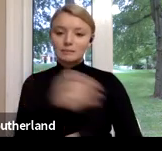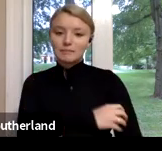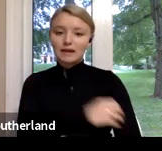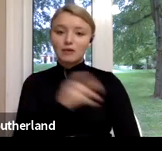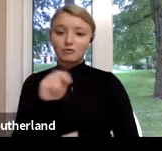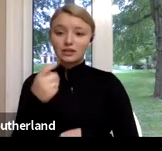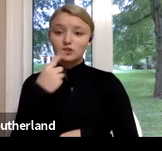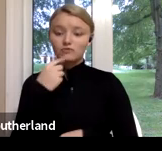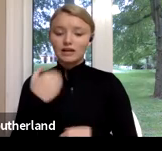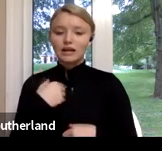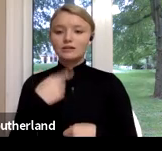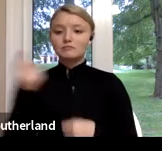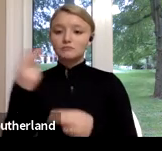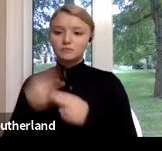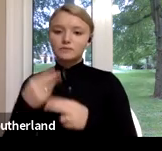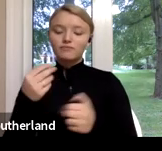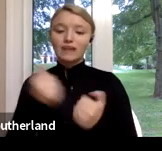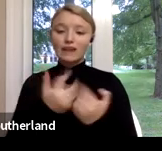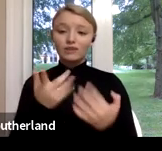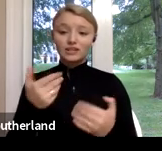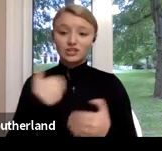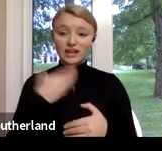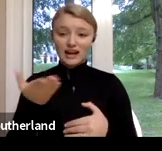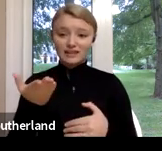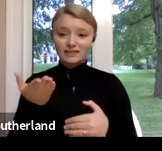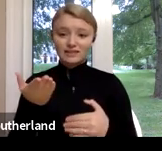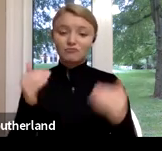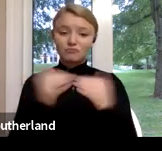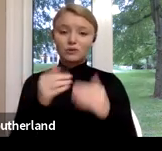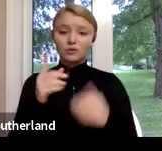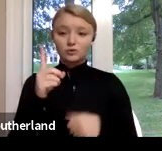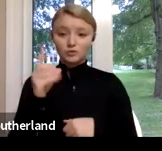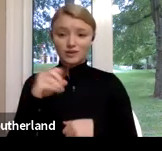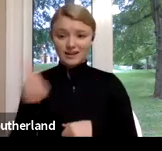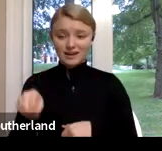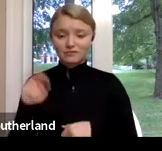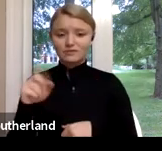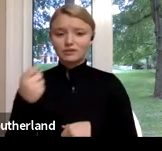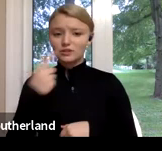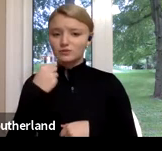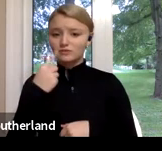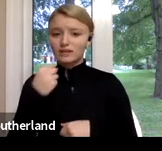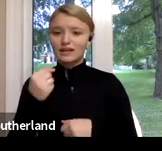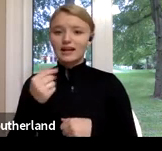got there was equivalent to 1 ounce of Ningxia Red, and the serving size is 1 to 2 ounces a day.